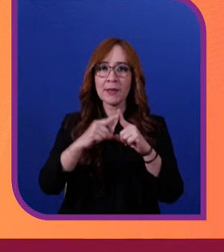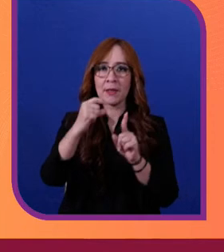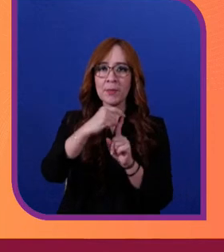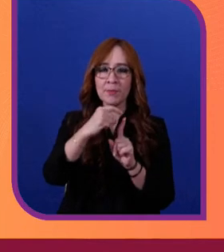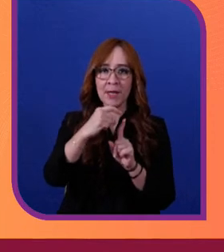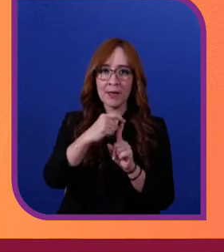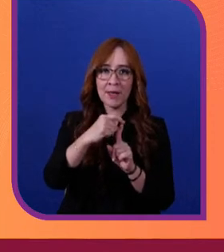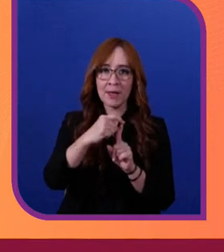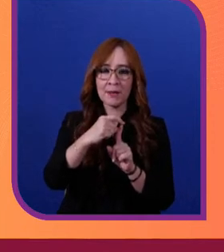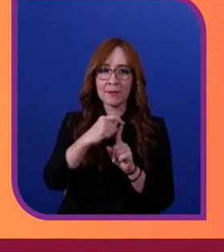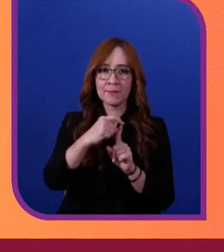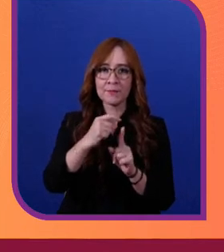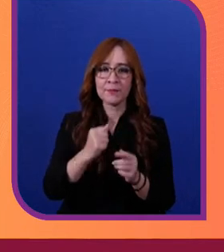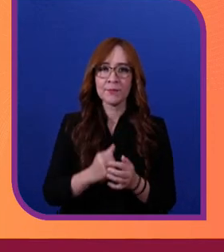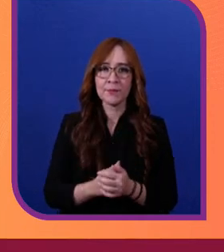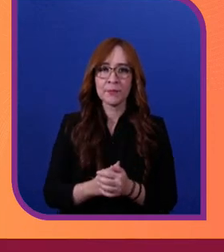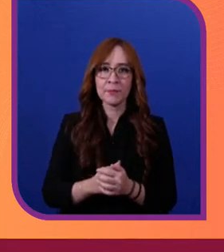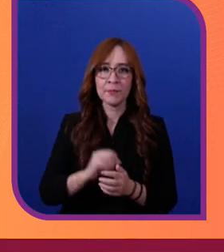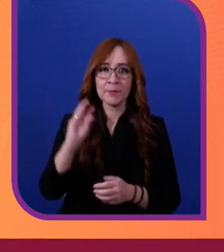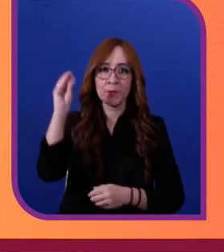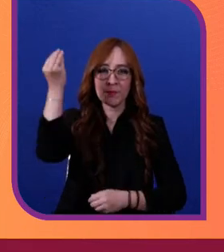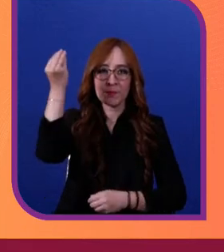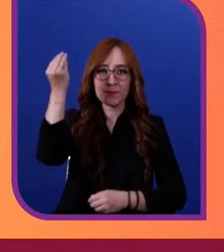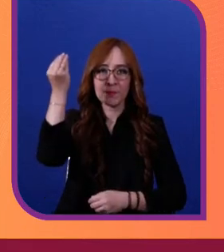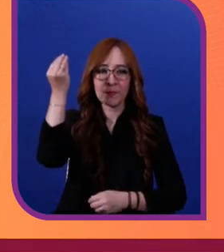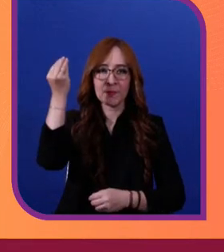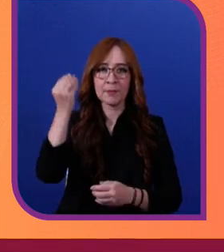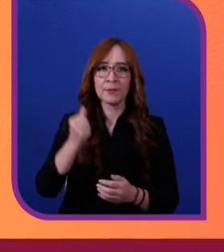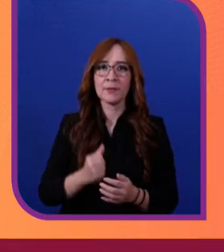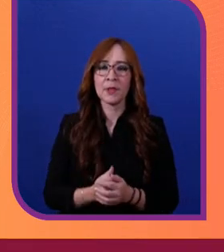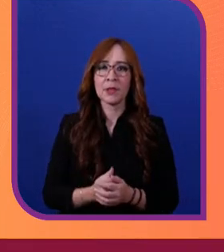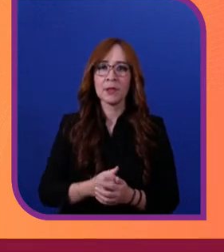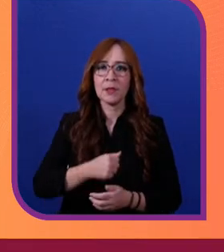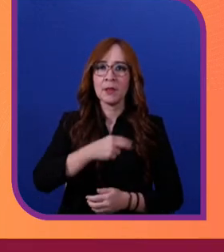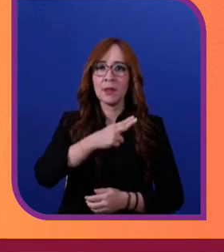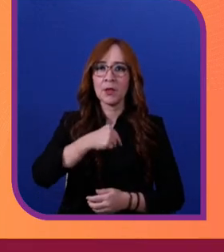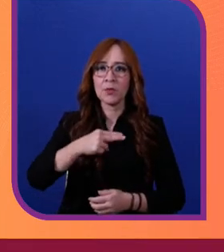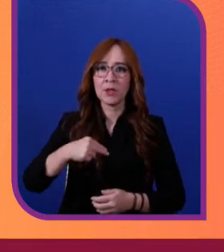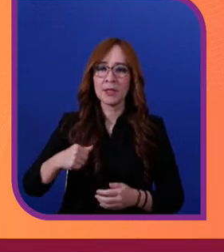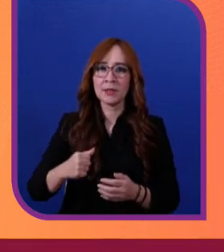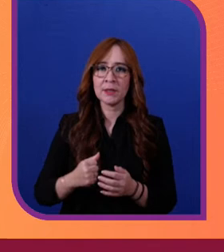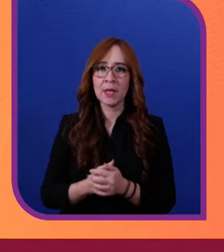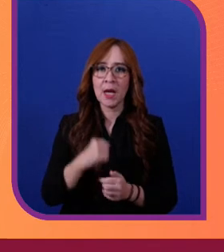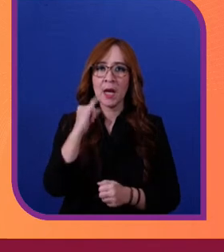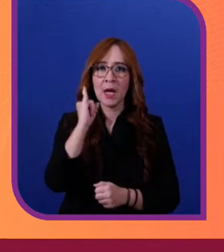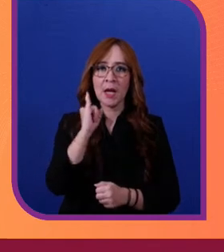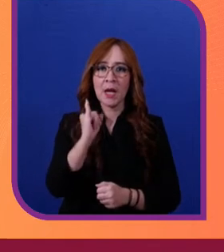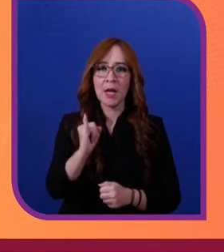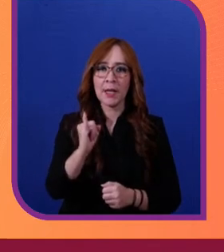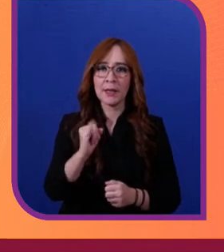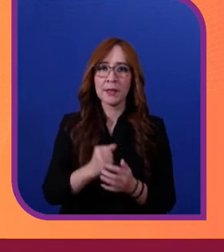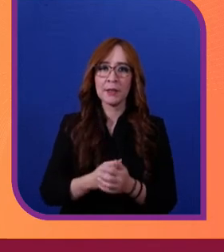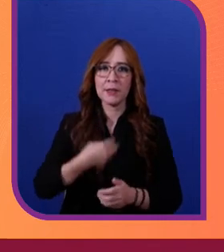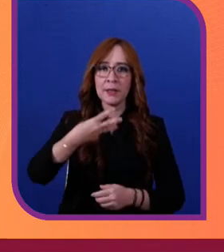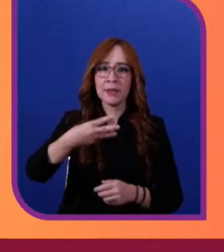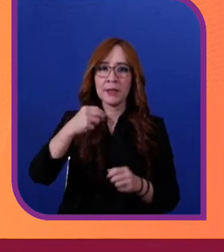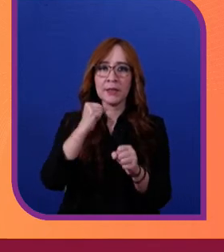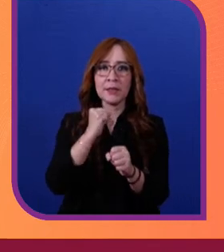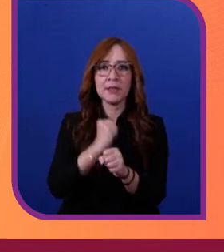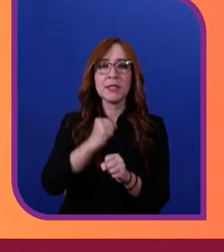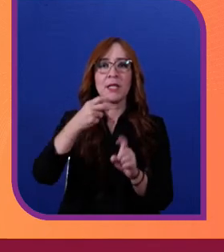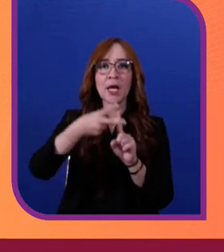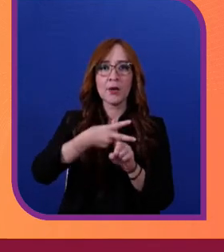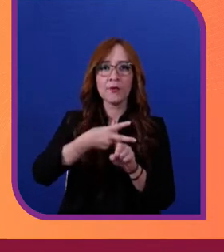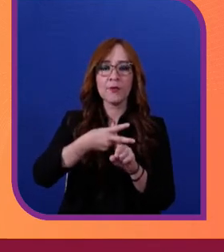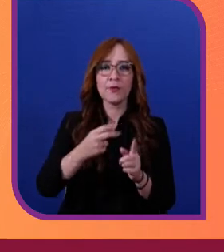tivano eigrp iwb.com tetese Executive director at eight on 21 rezeki